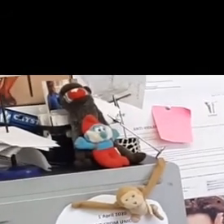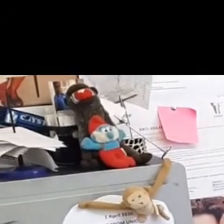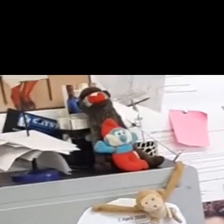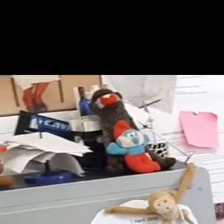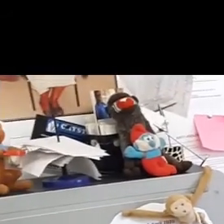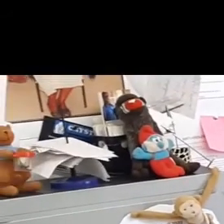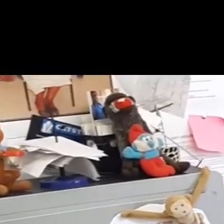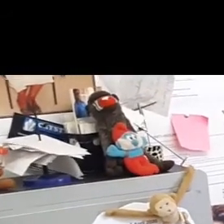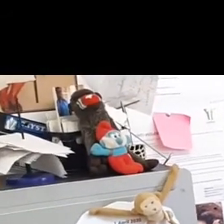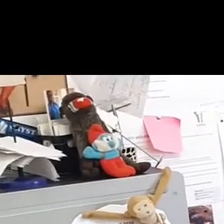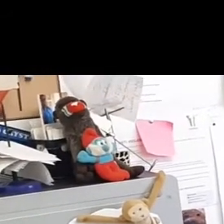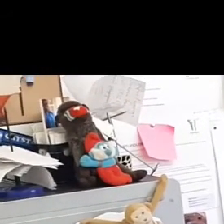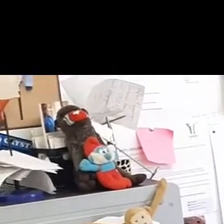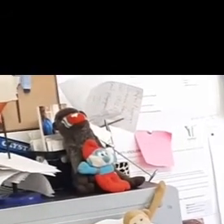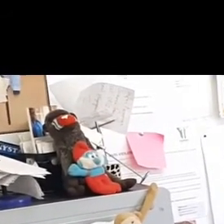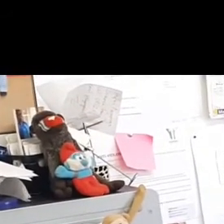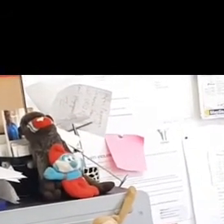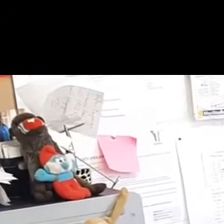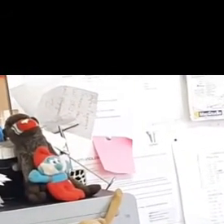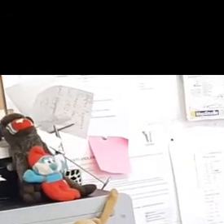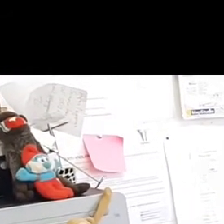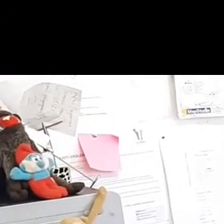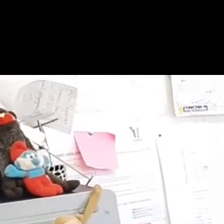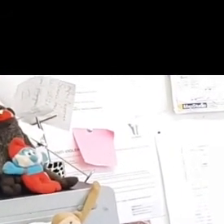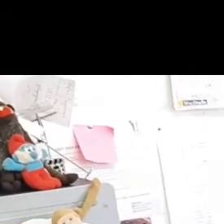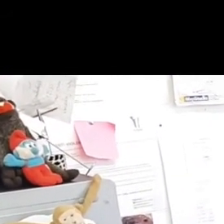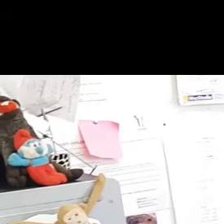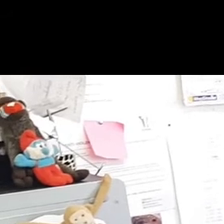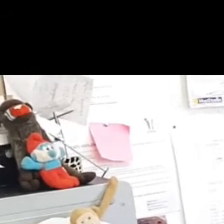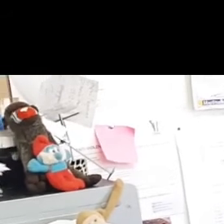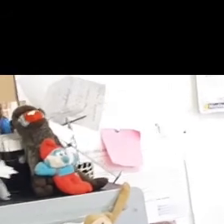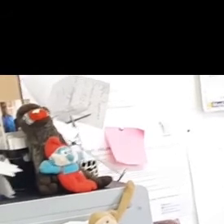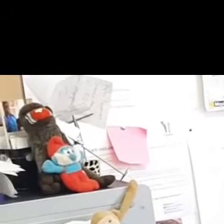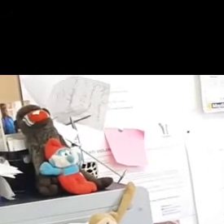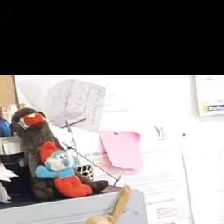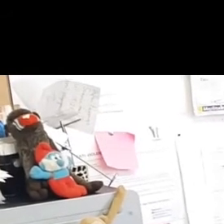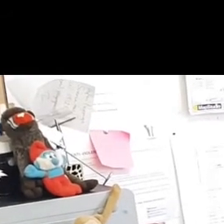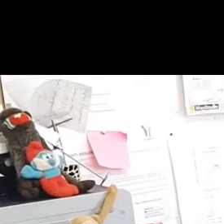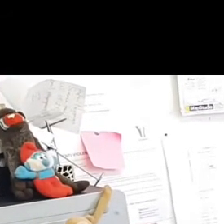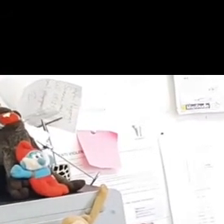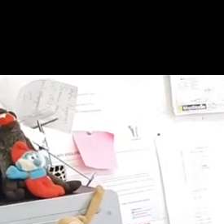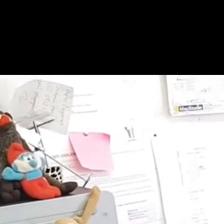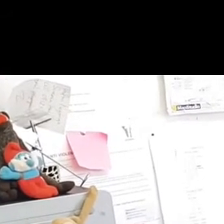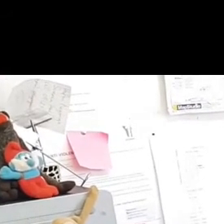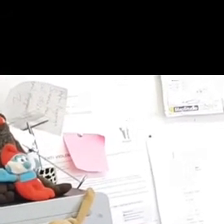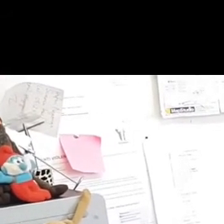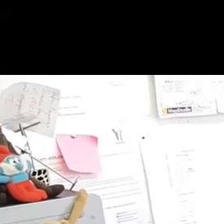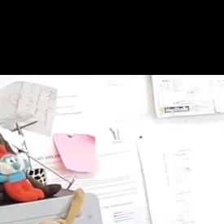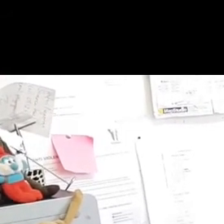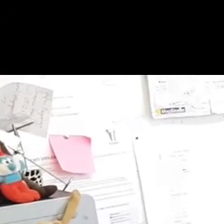and we are a big school with approximately 893 learners and 28